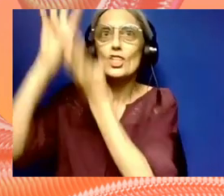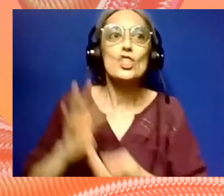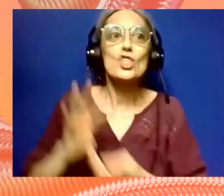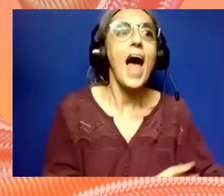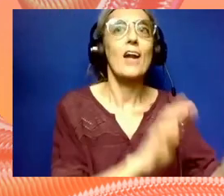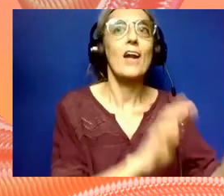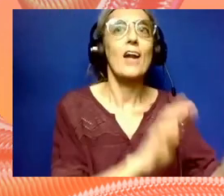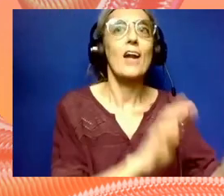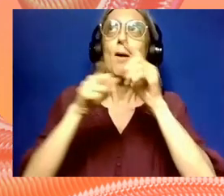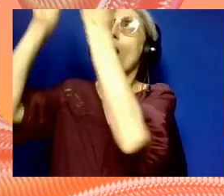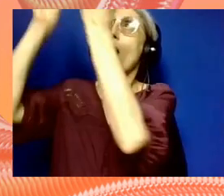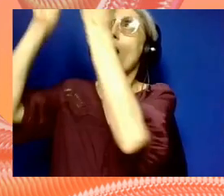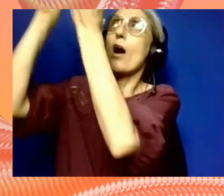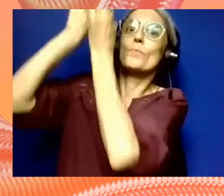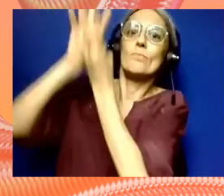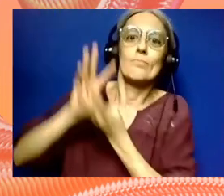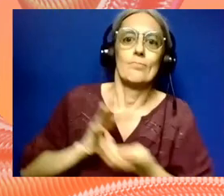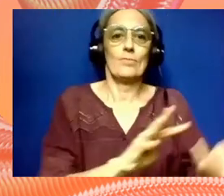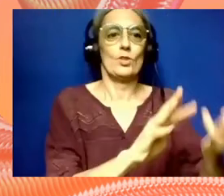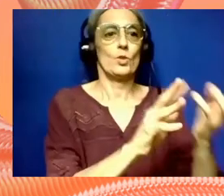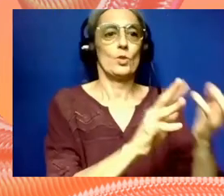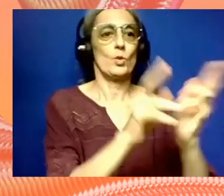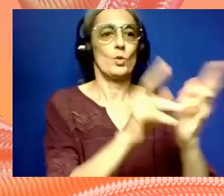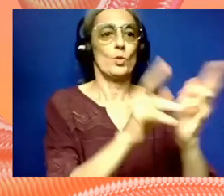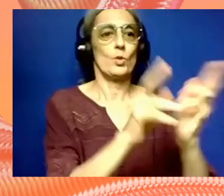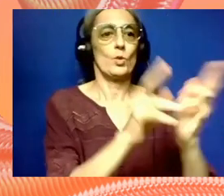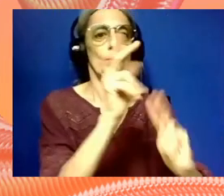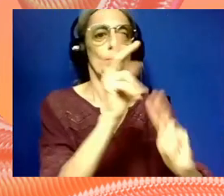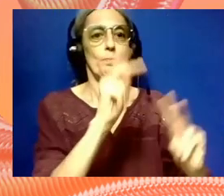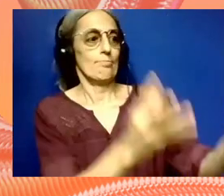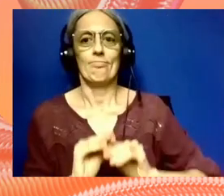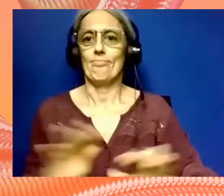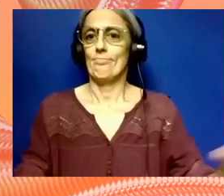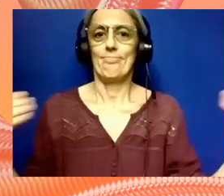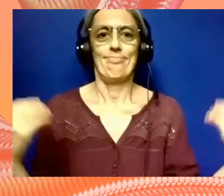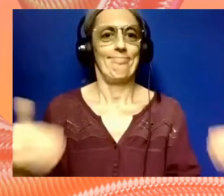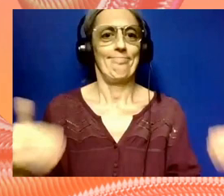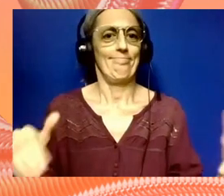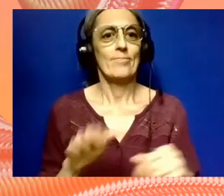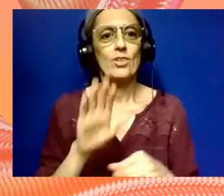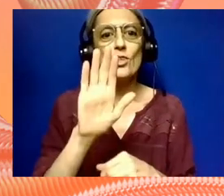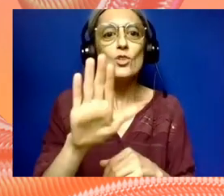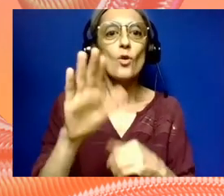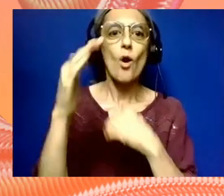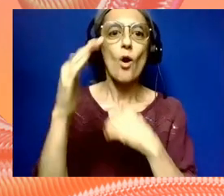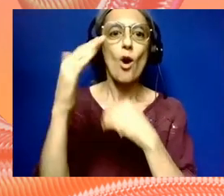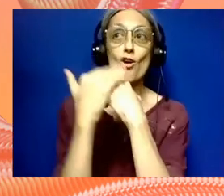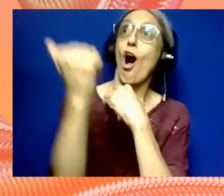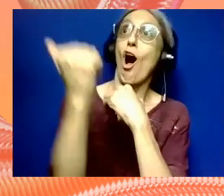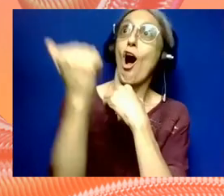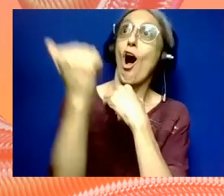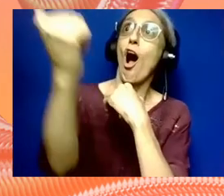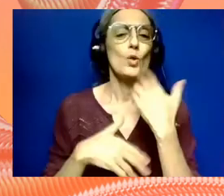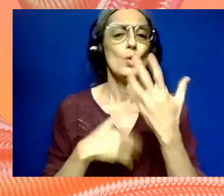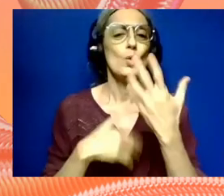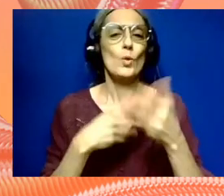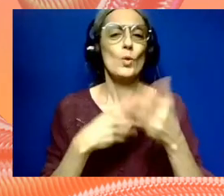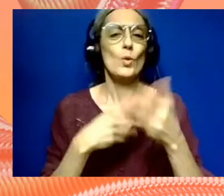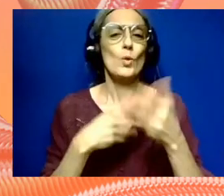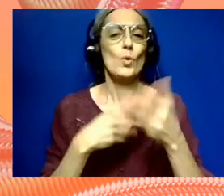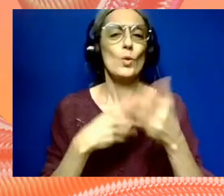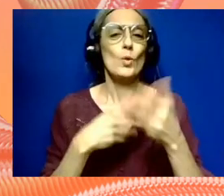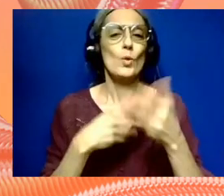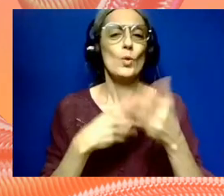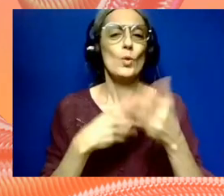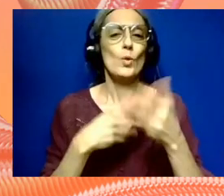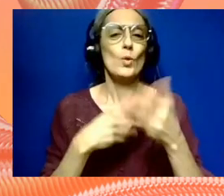gift that you have, and you could have gone a million different directions with your calling, and you just keep giving us more and more. Congratulations